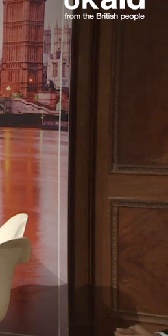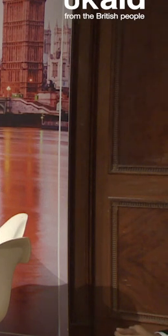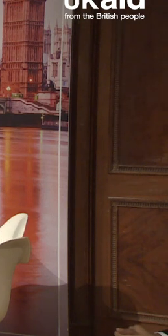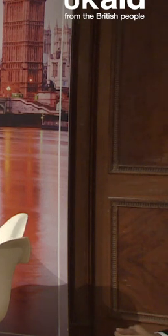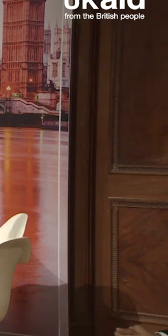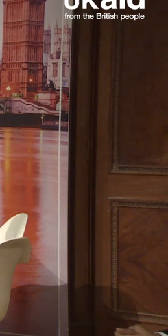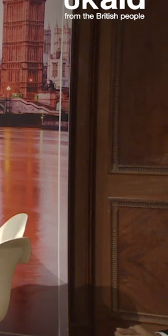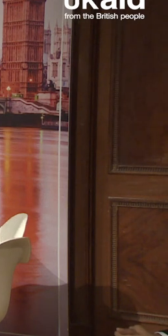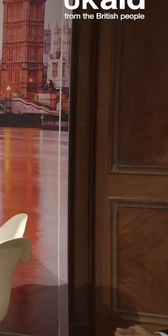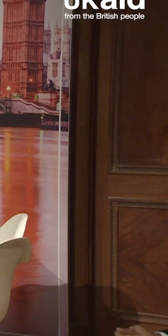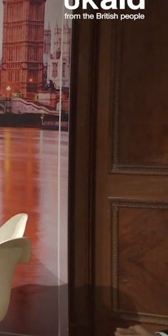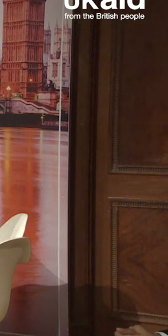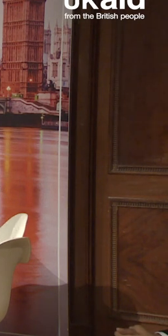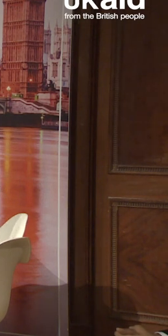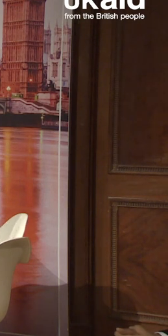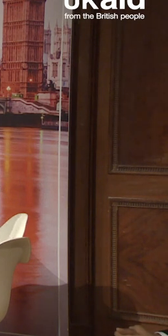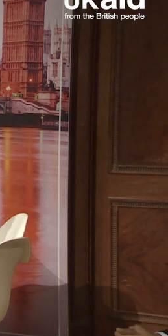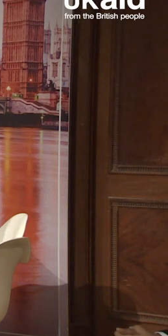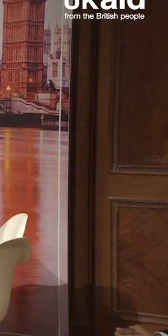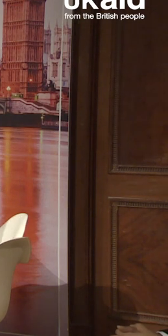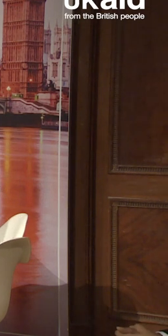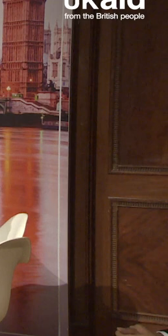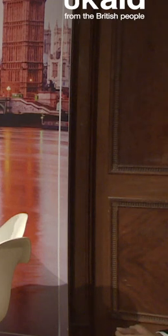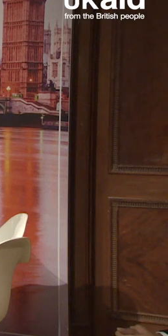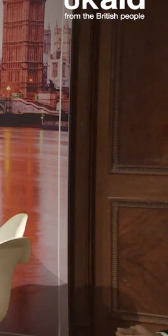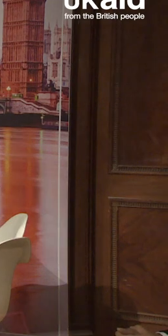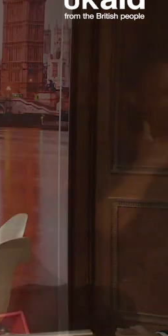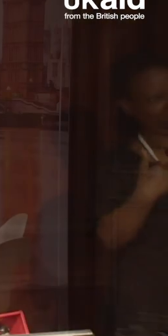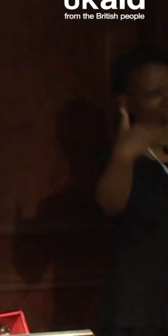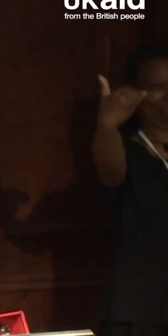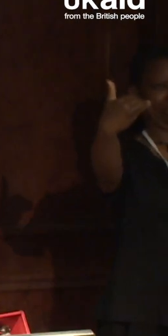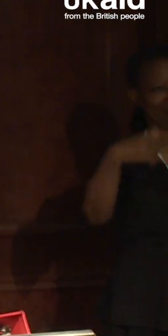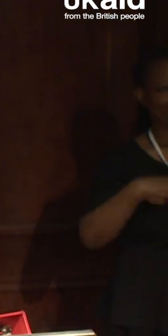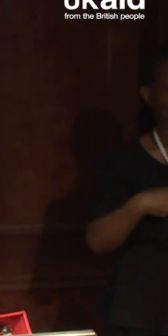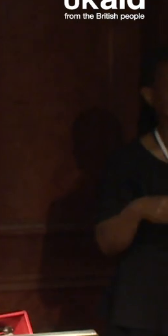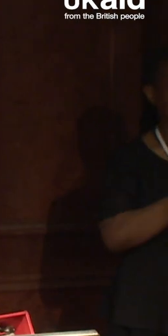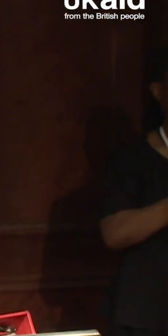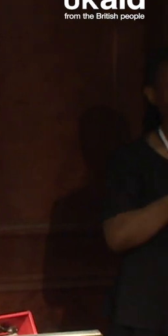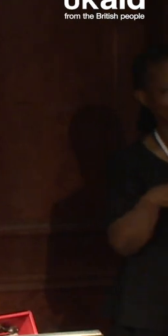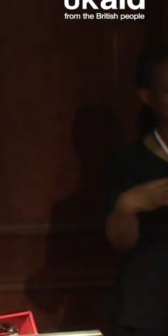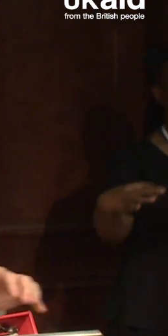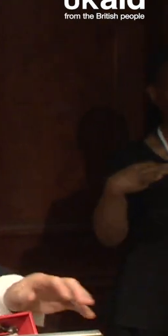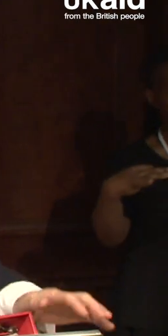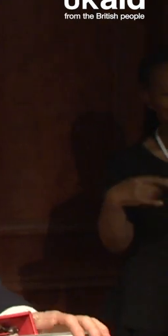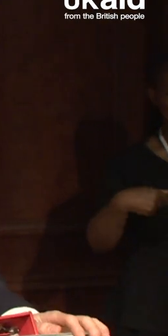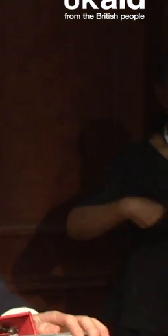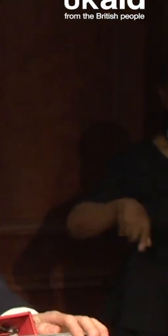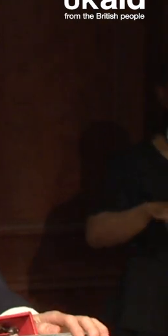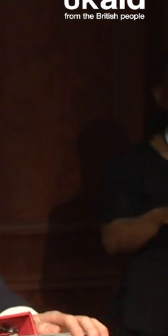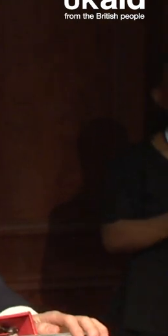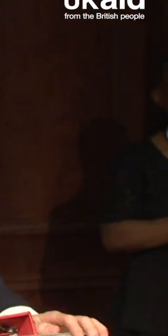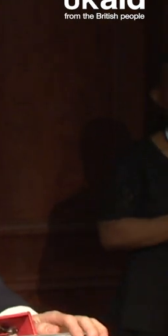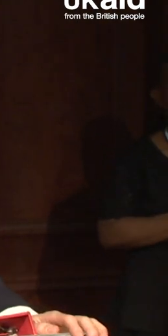feel a little bit as though I'm on a sort of one of these grand stages where I'm like a mime artist performing in a crowded